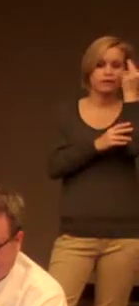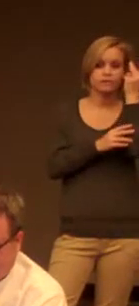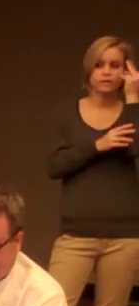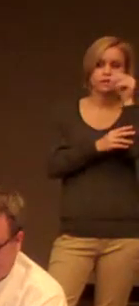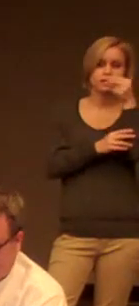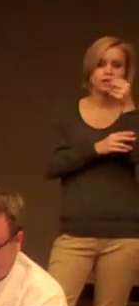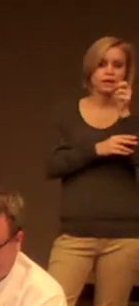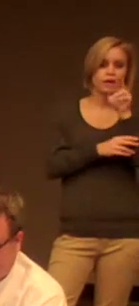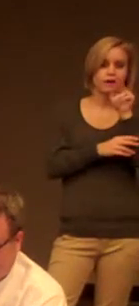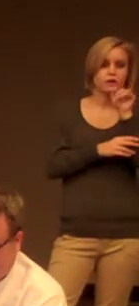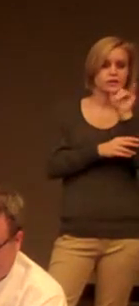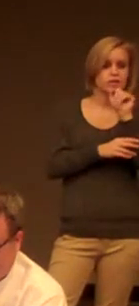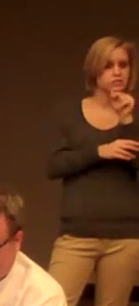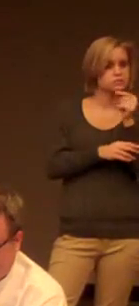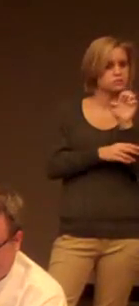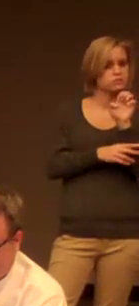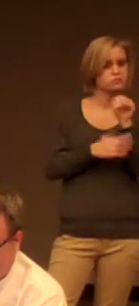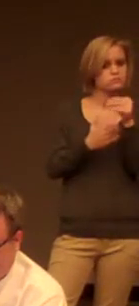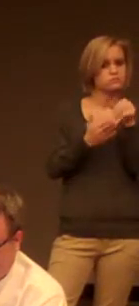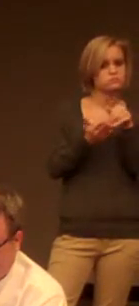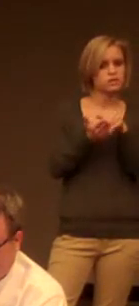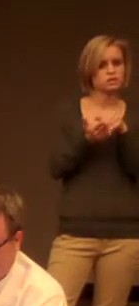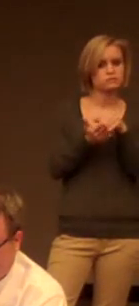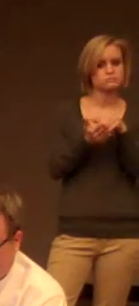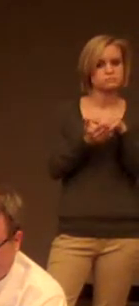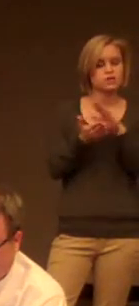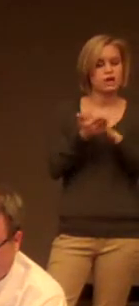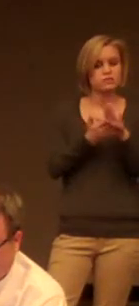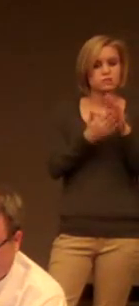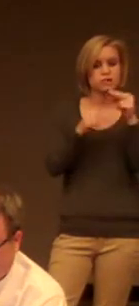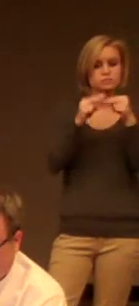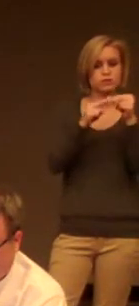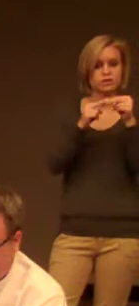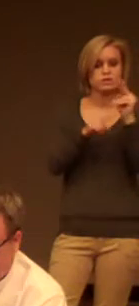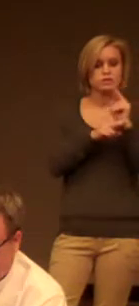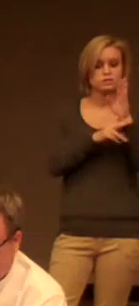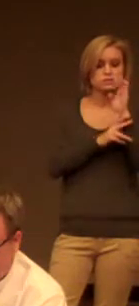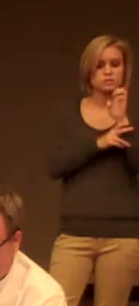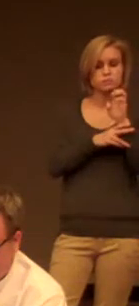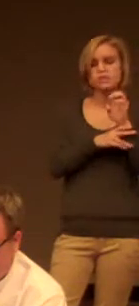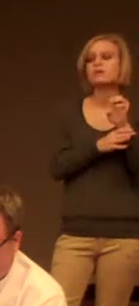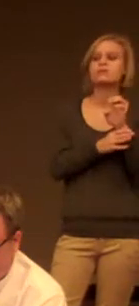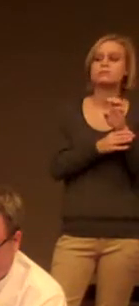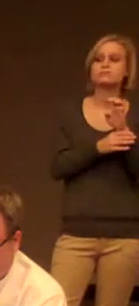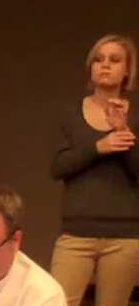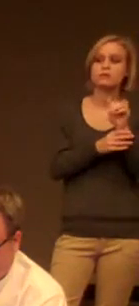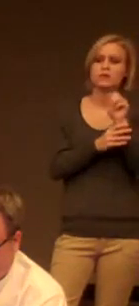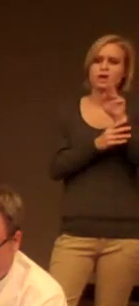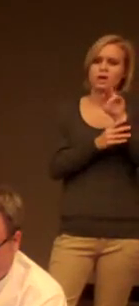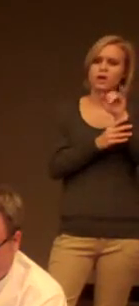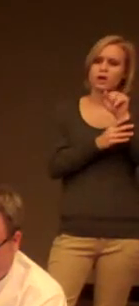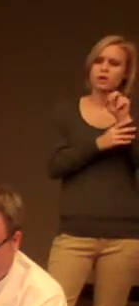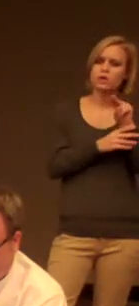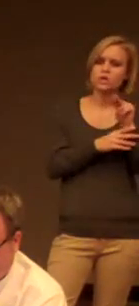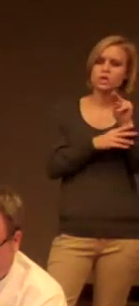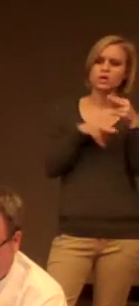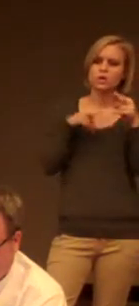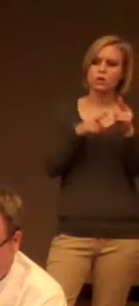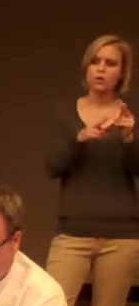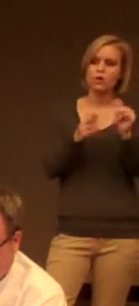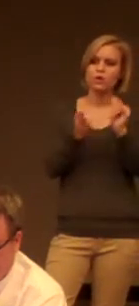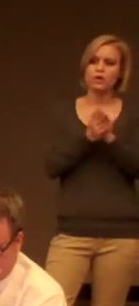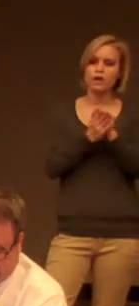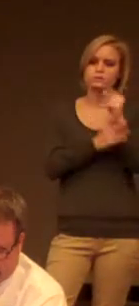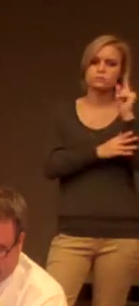Okay? Very nice building. It used to be the Aryan Hall. That's where one of